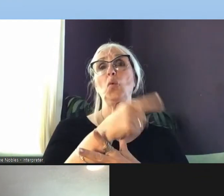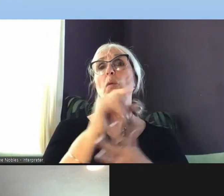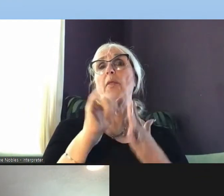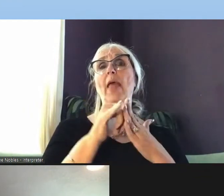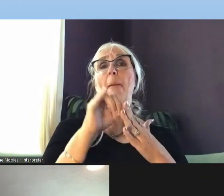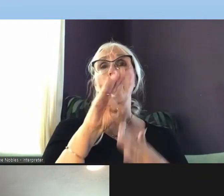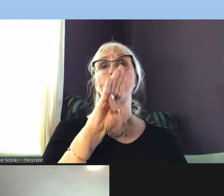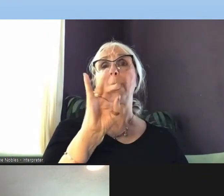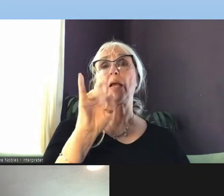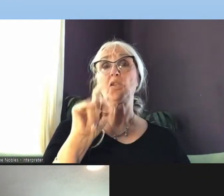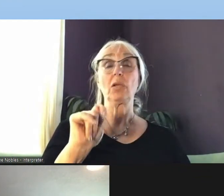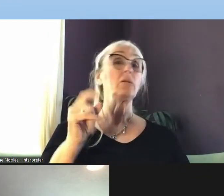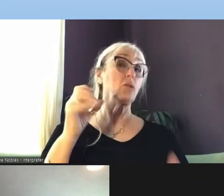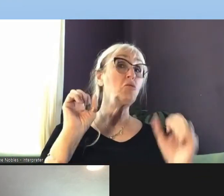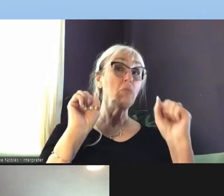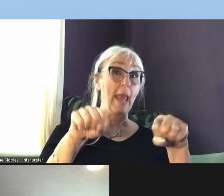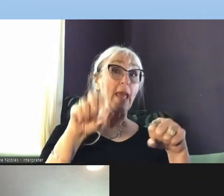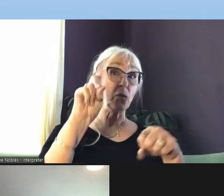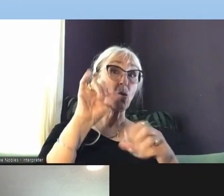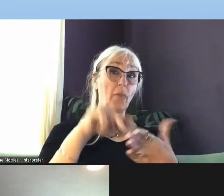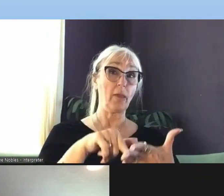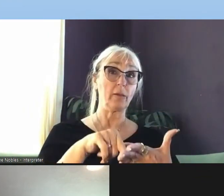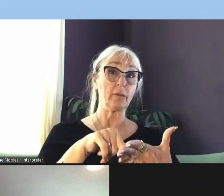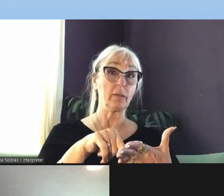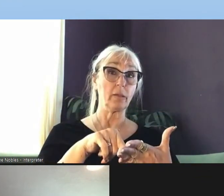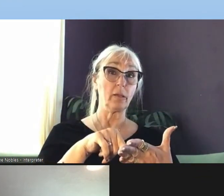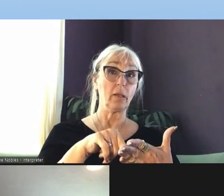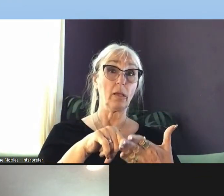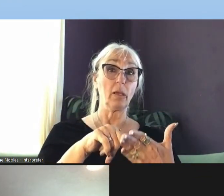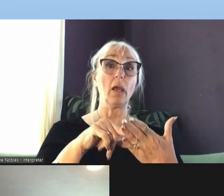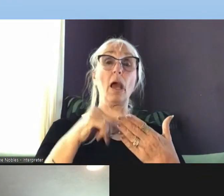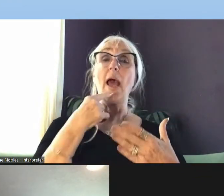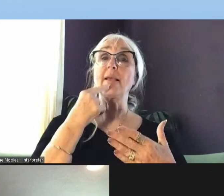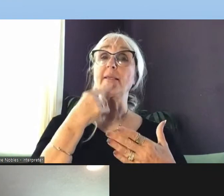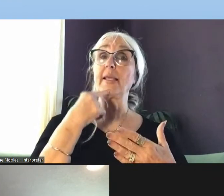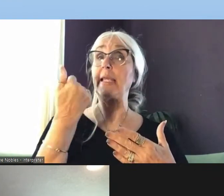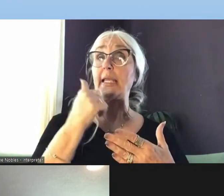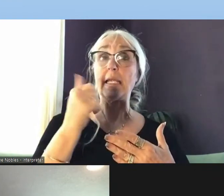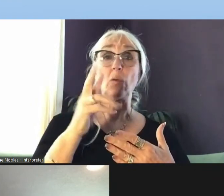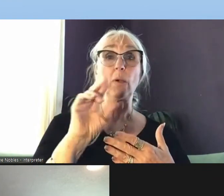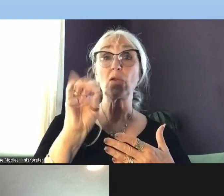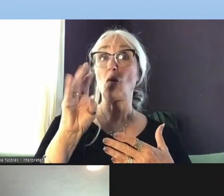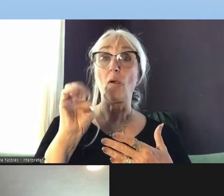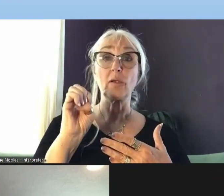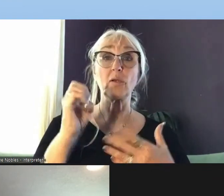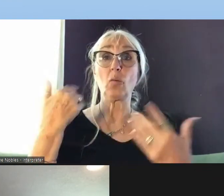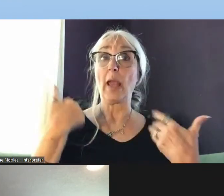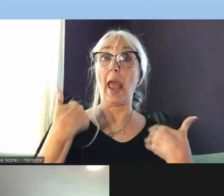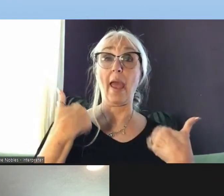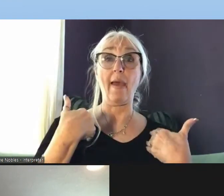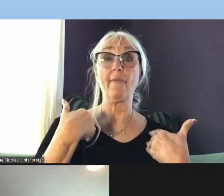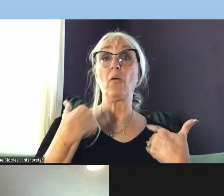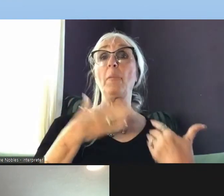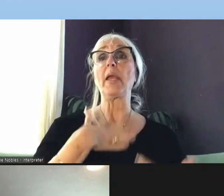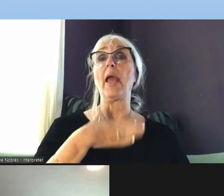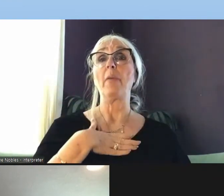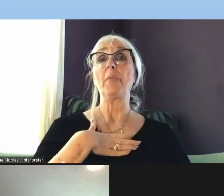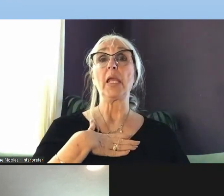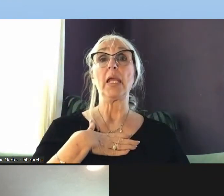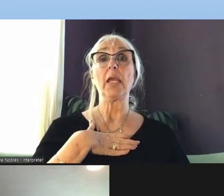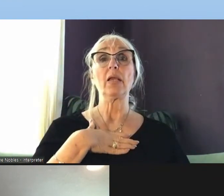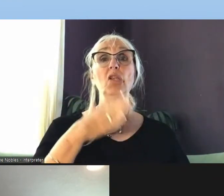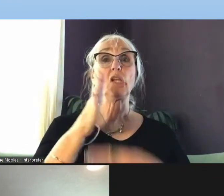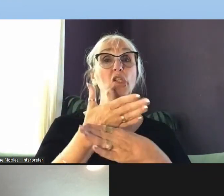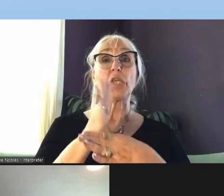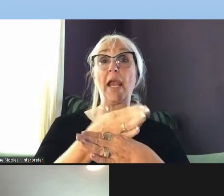doable. What I told Ricky, any resources that we had, we'd be Anything at this happy point, to share to